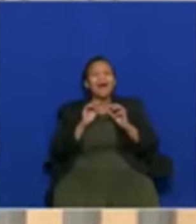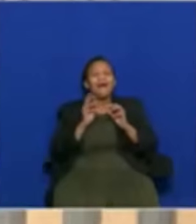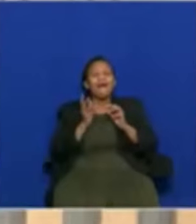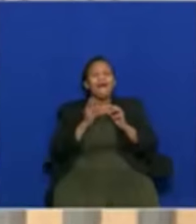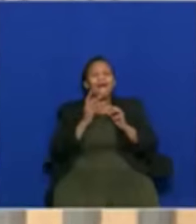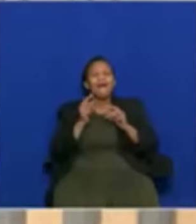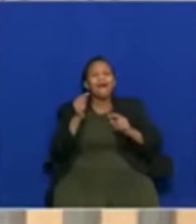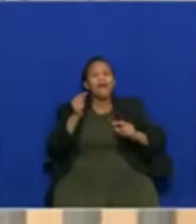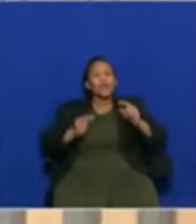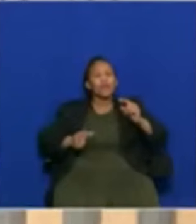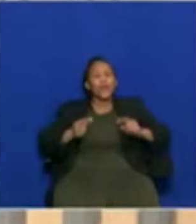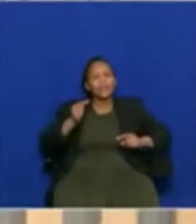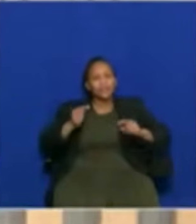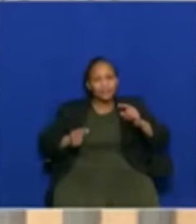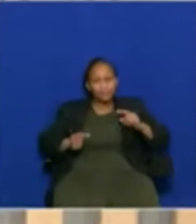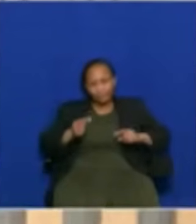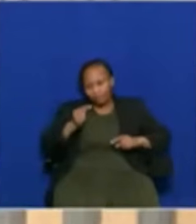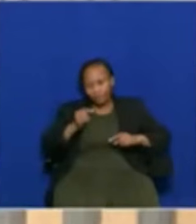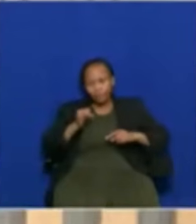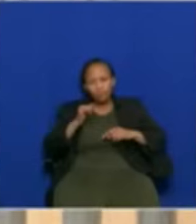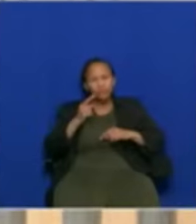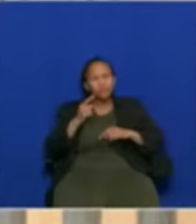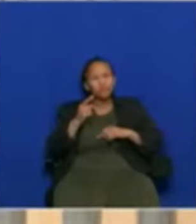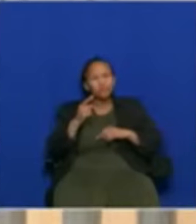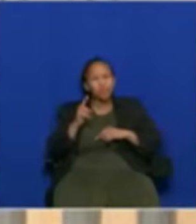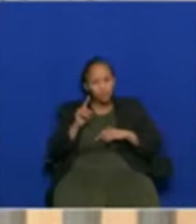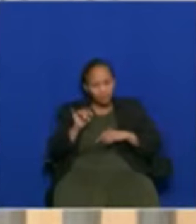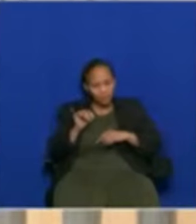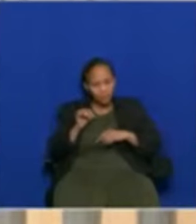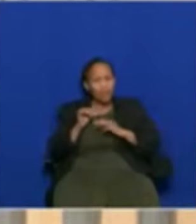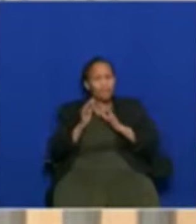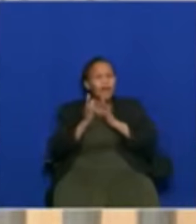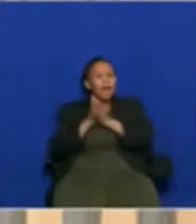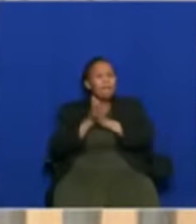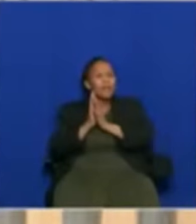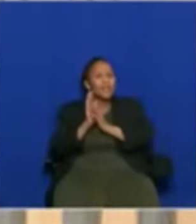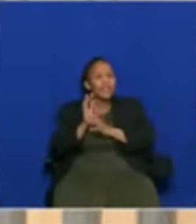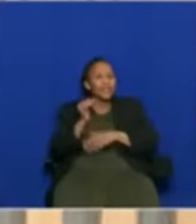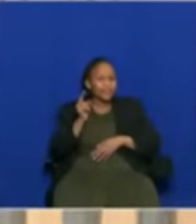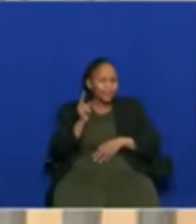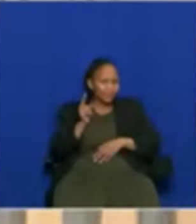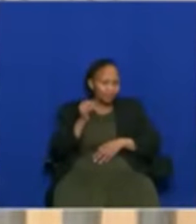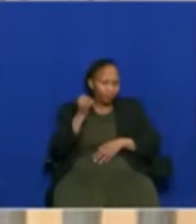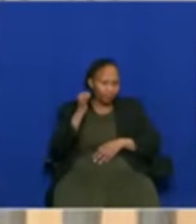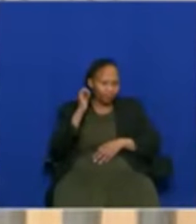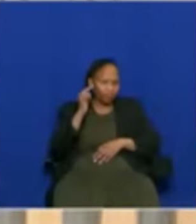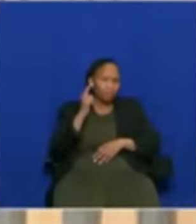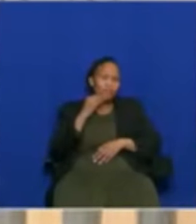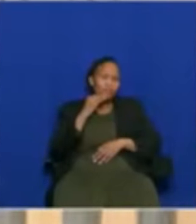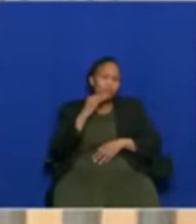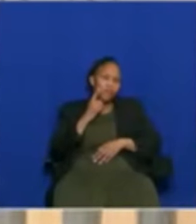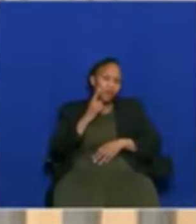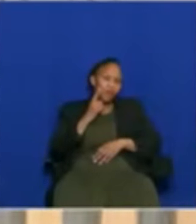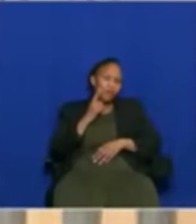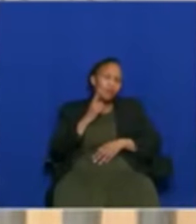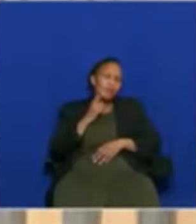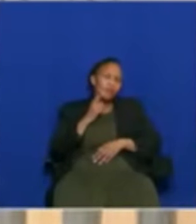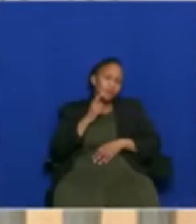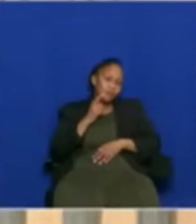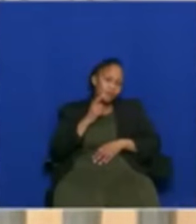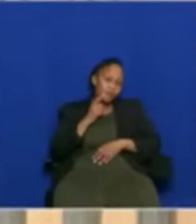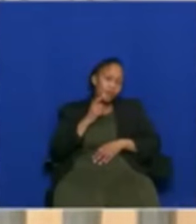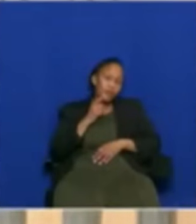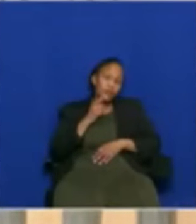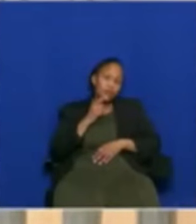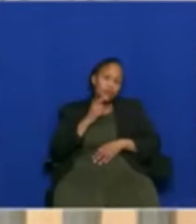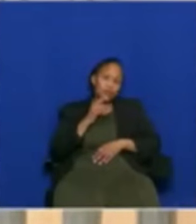were appealing was a condition not requested by the state. Do